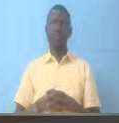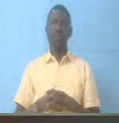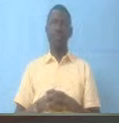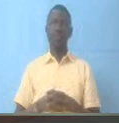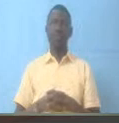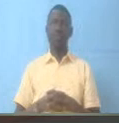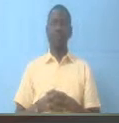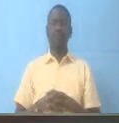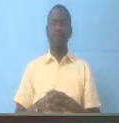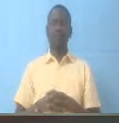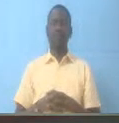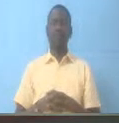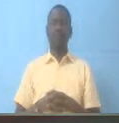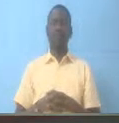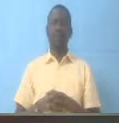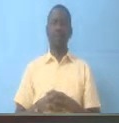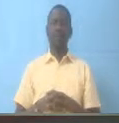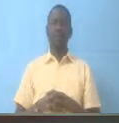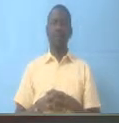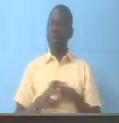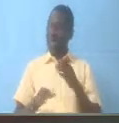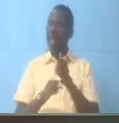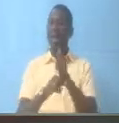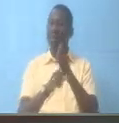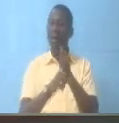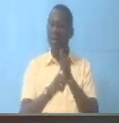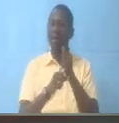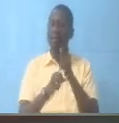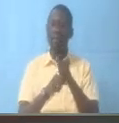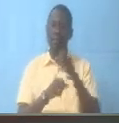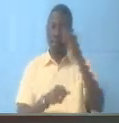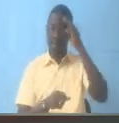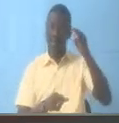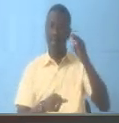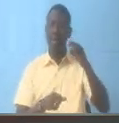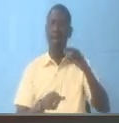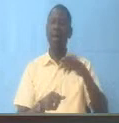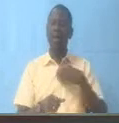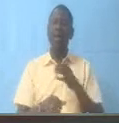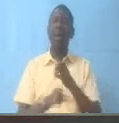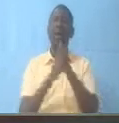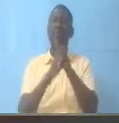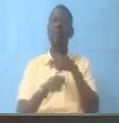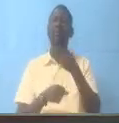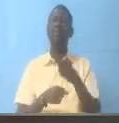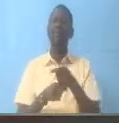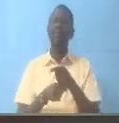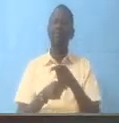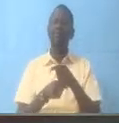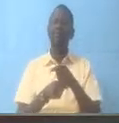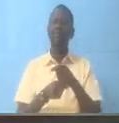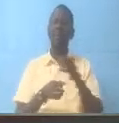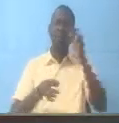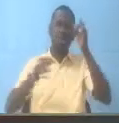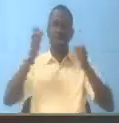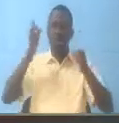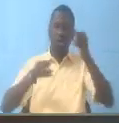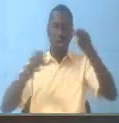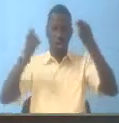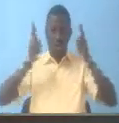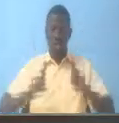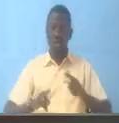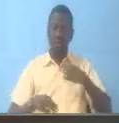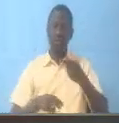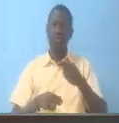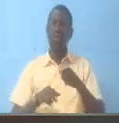daal. For some time, helping him pursue cases for the government. Bu ko defee nag mu ñuy topp nag li nga xam ne nii